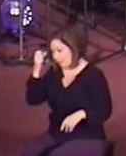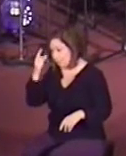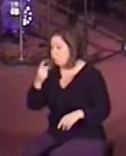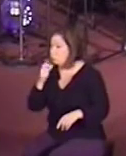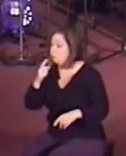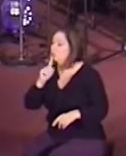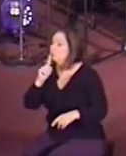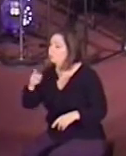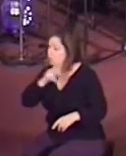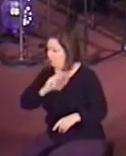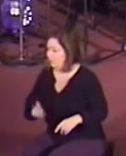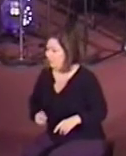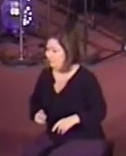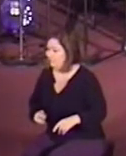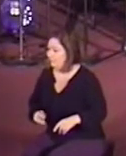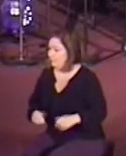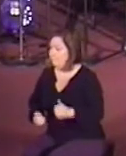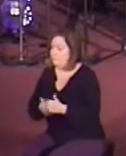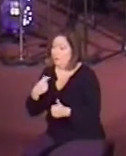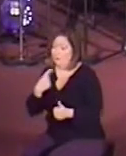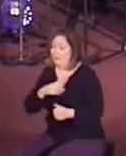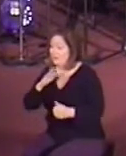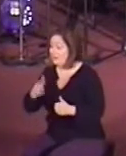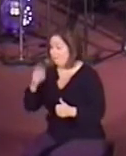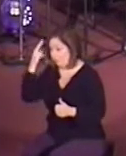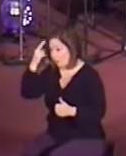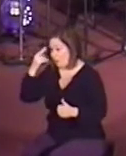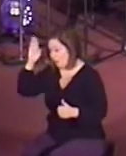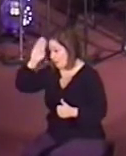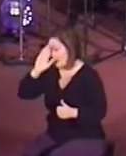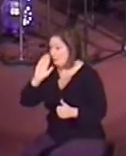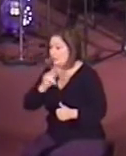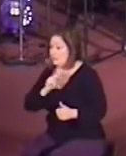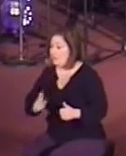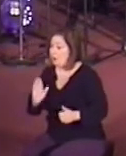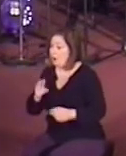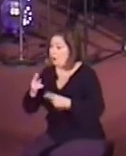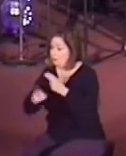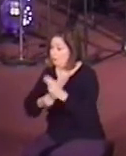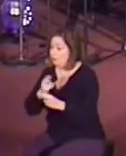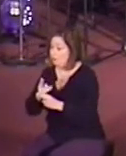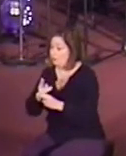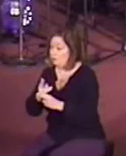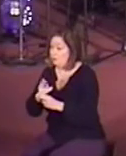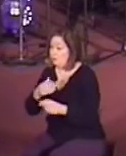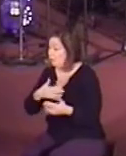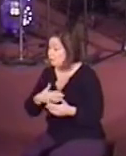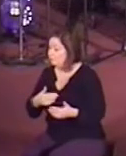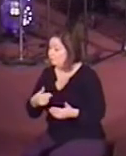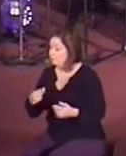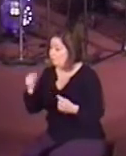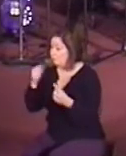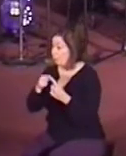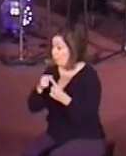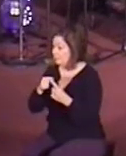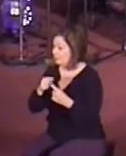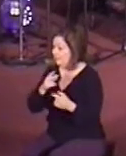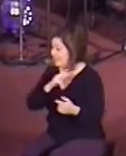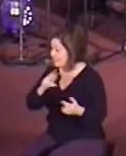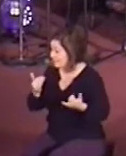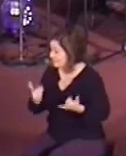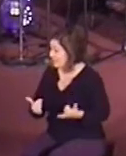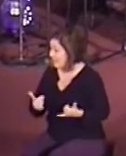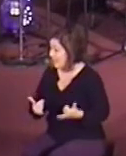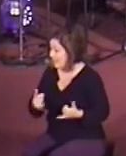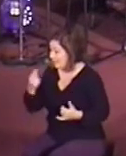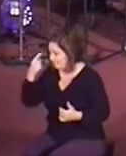doctrinally or morally, never recognizing that God is the king of our universe. And here's the thing. He'll either be your king today